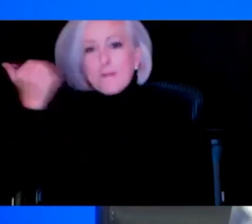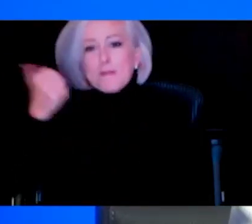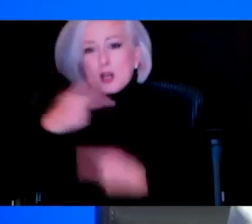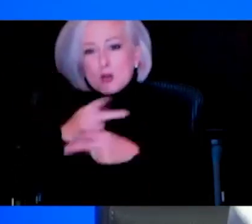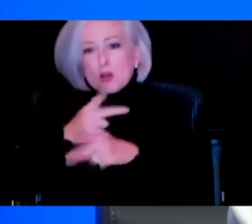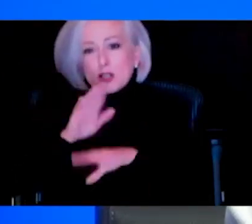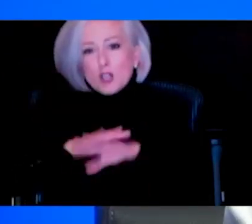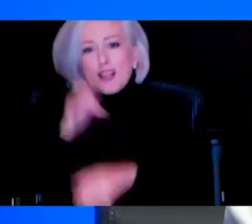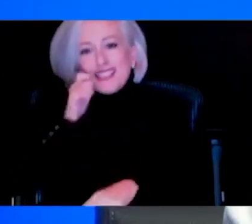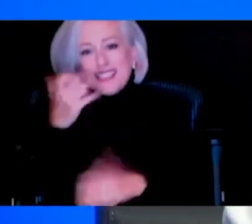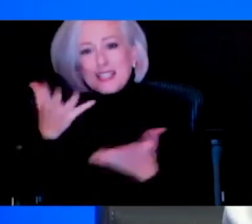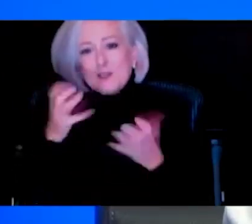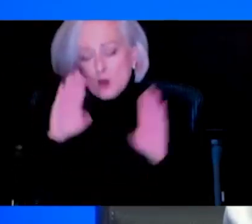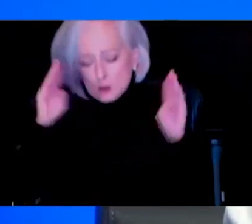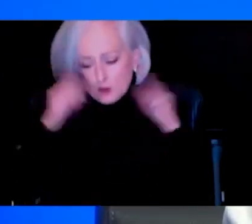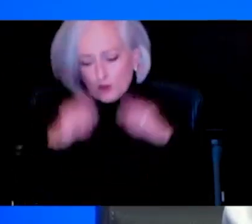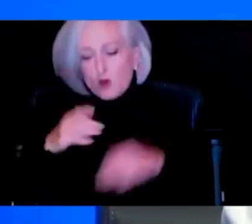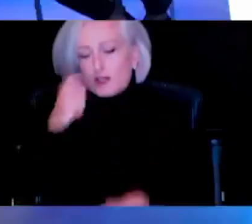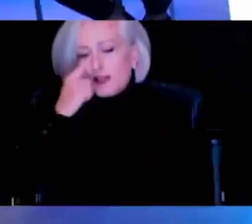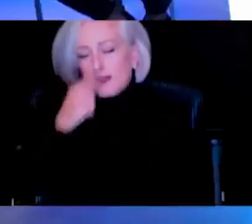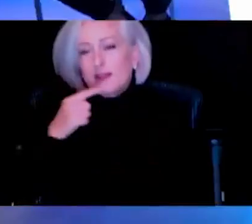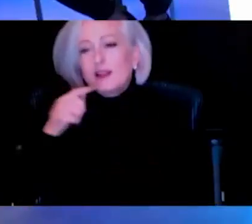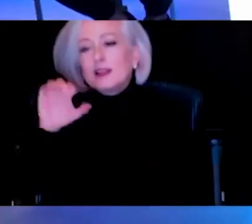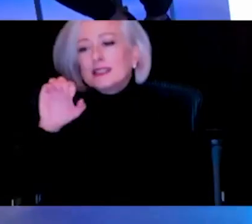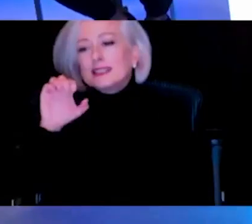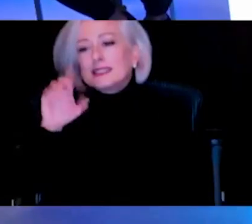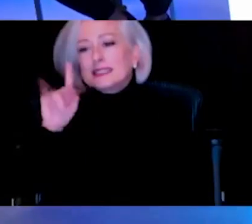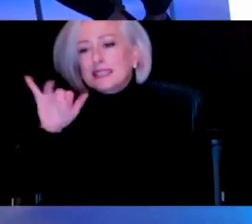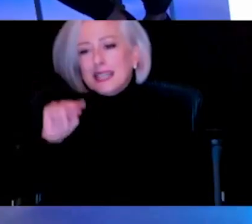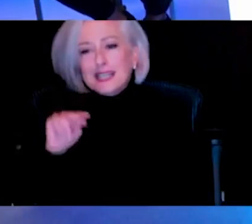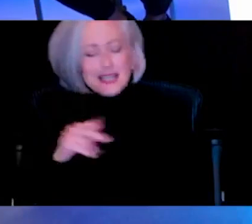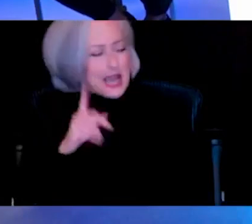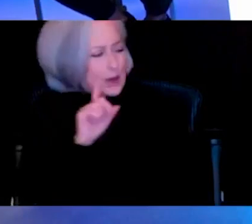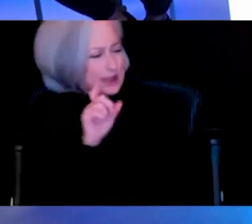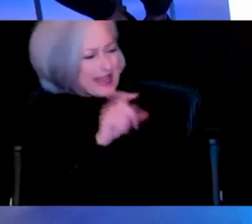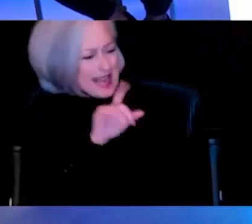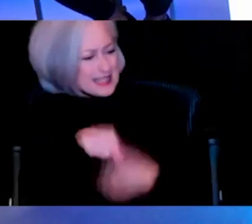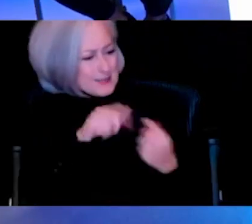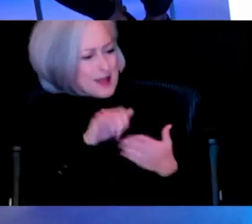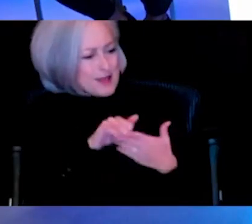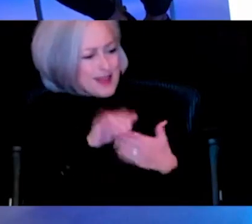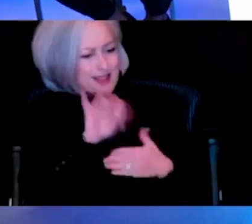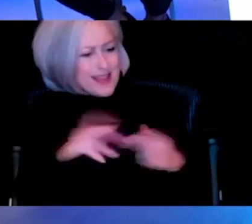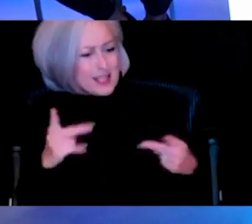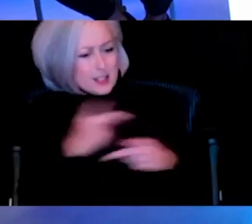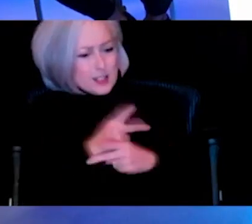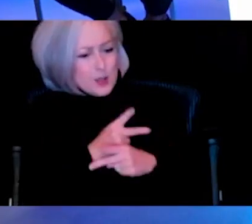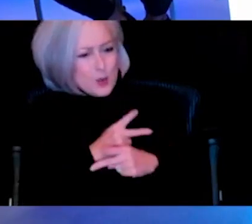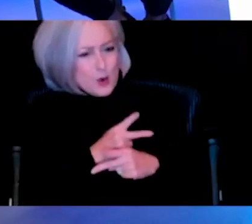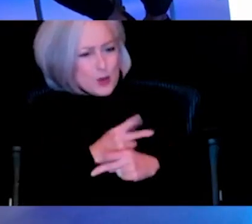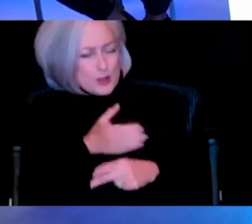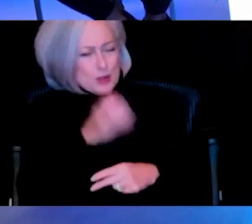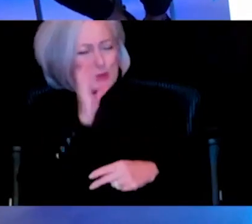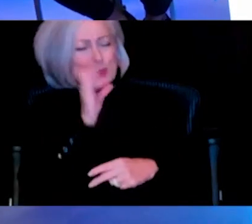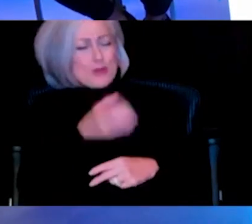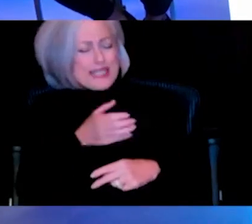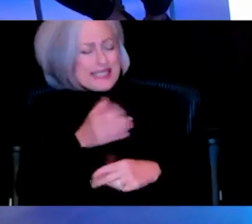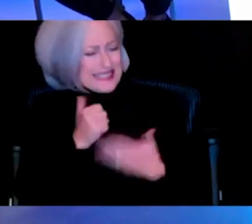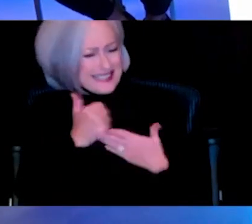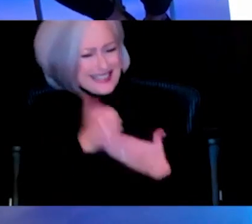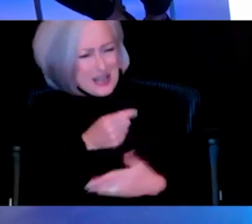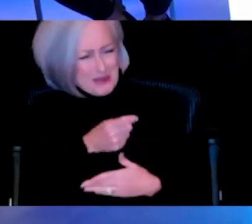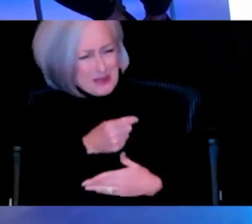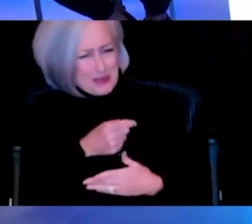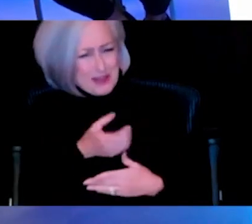target pores. What about drinking it? I just got to ask you while we're on the topic, because that's the worst thing ever to drink. Does that do anything for your skin when you ingest